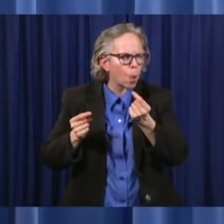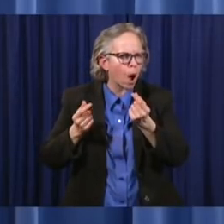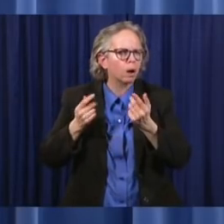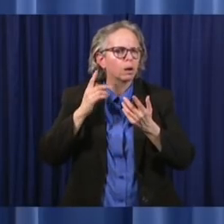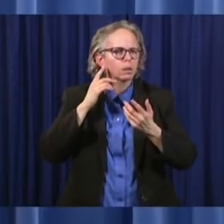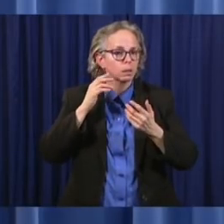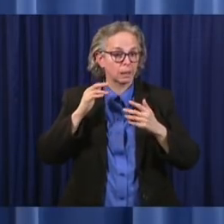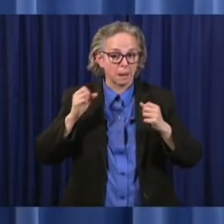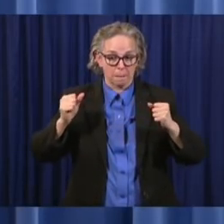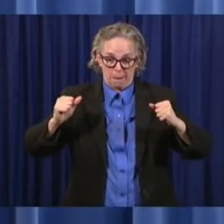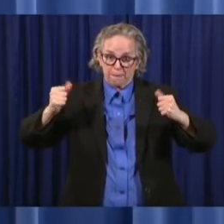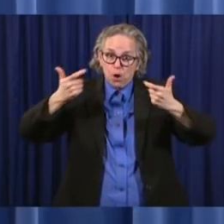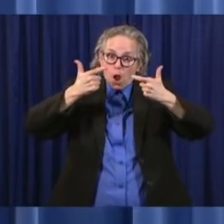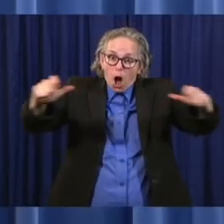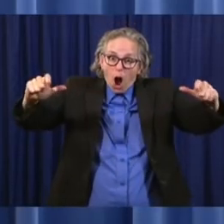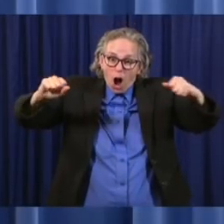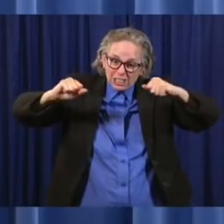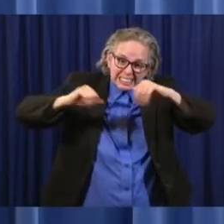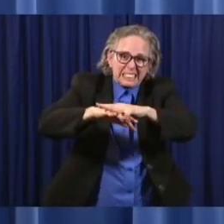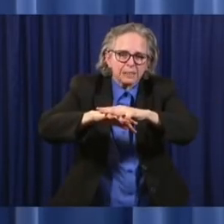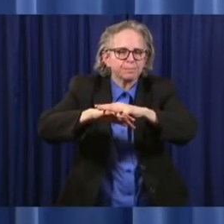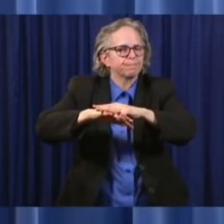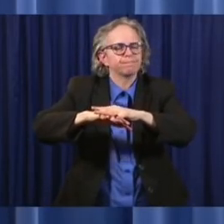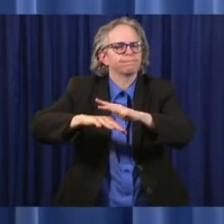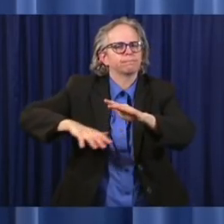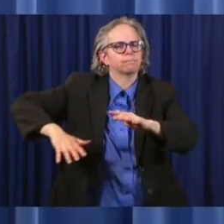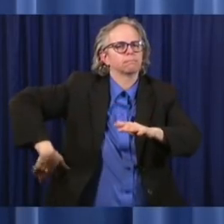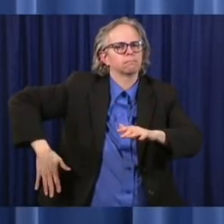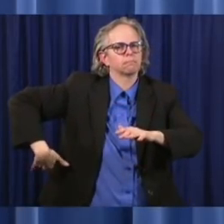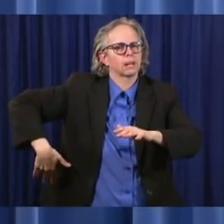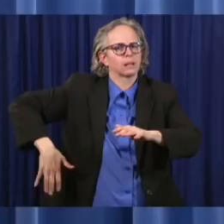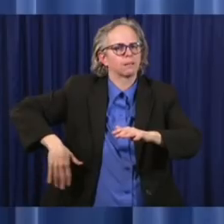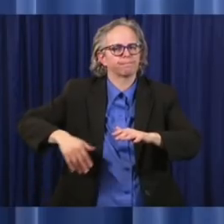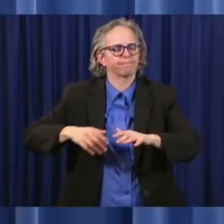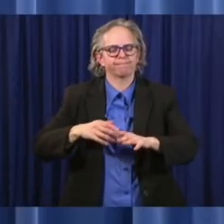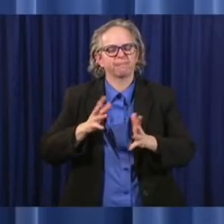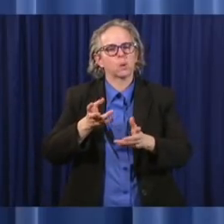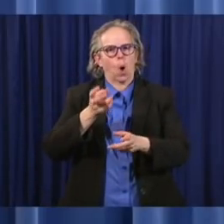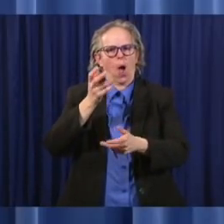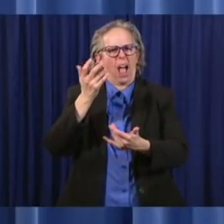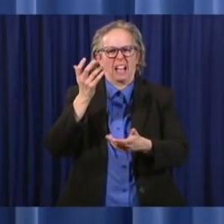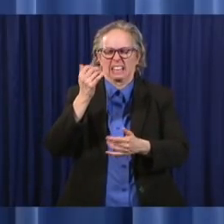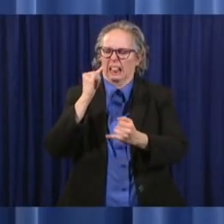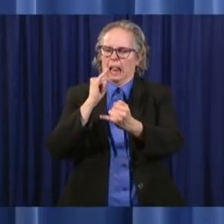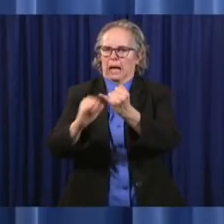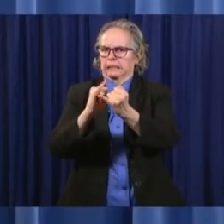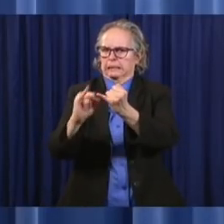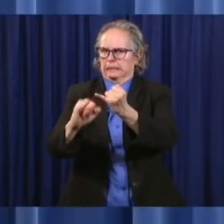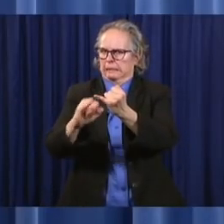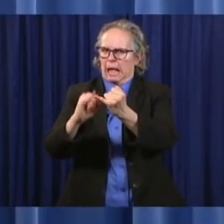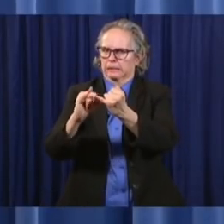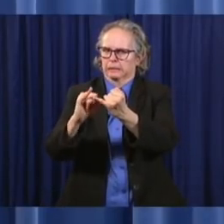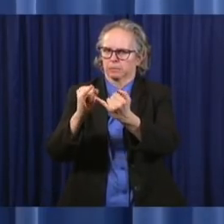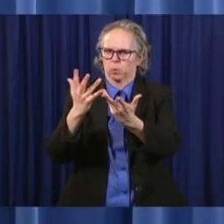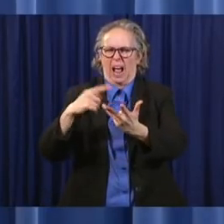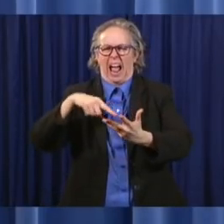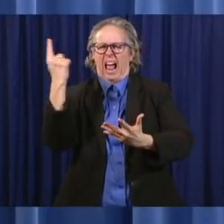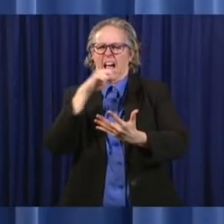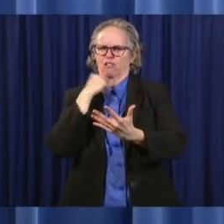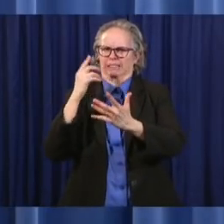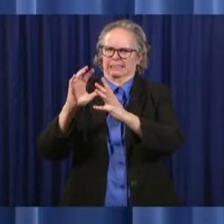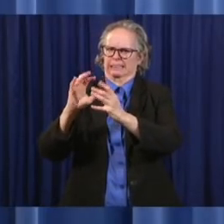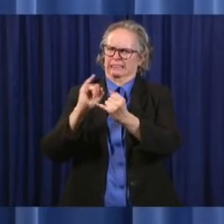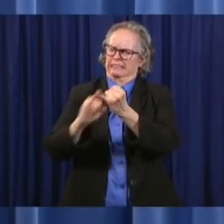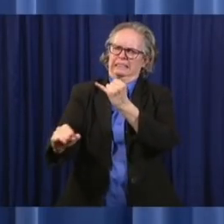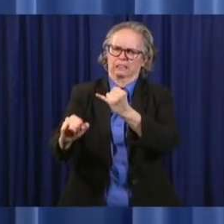of group is just going to be, really the last things that we see come on. These are the things that it's just very,